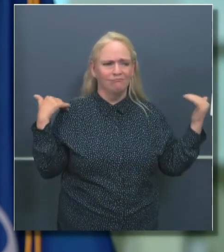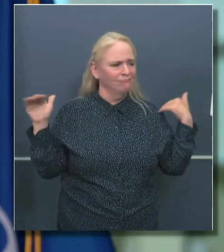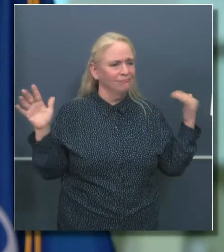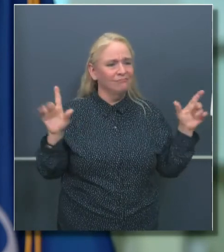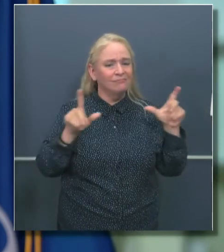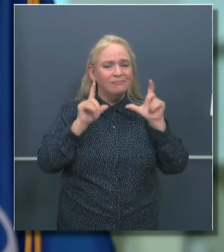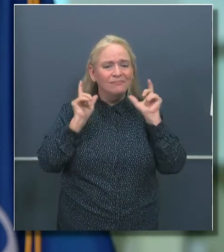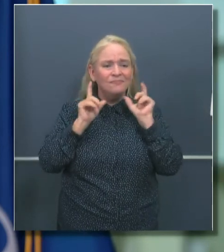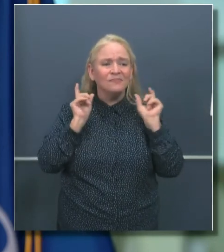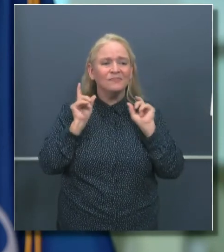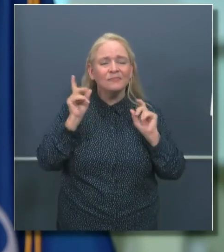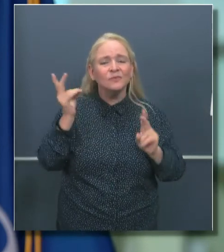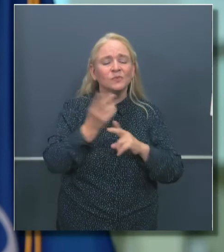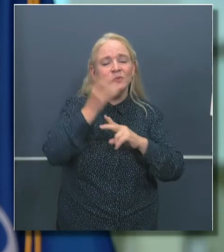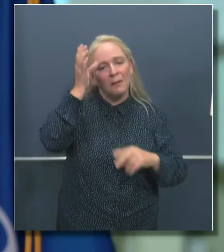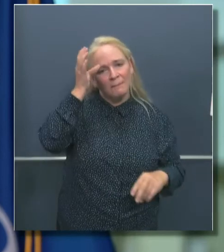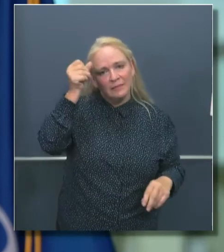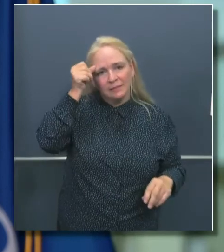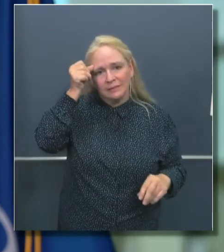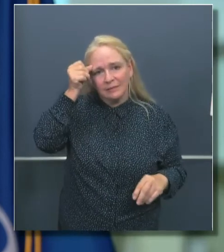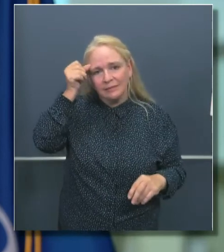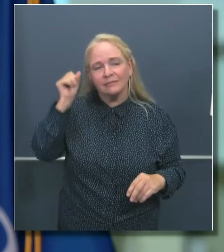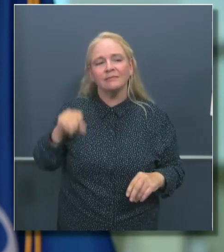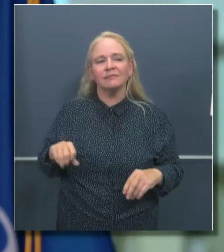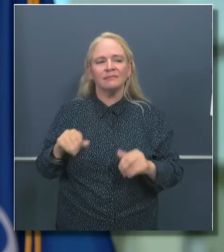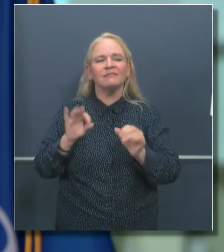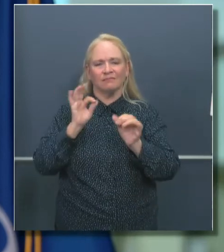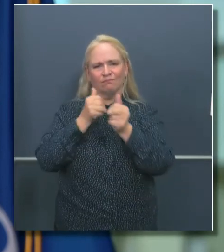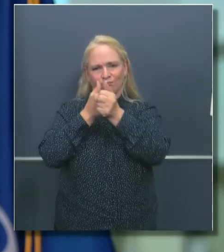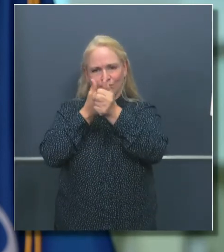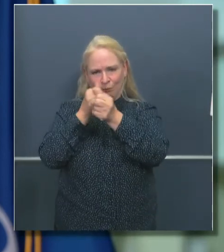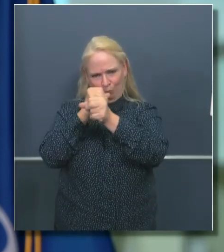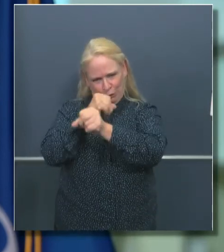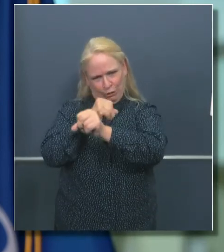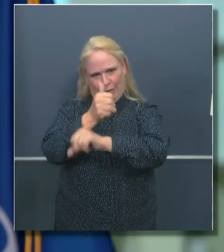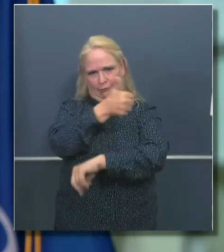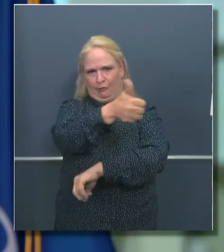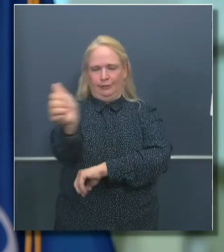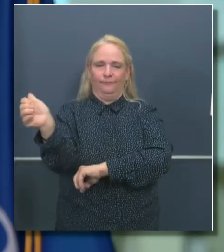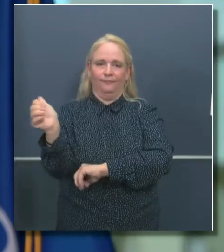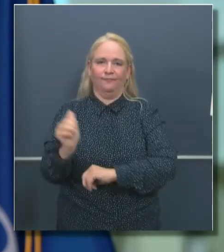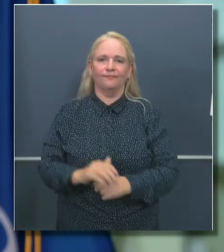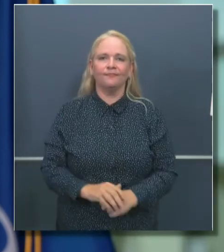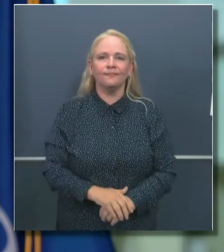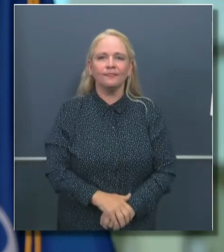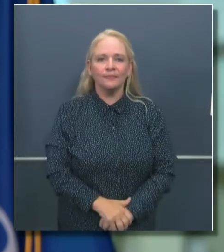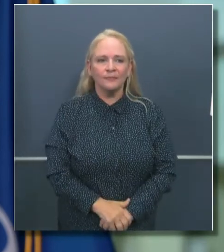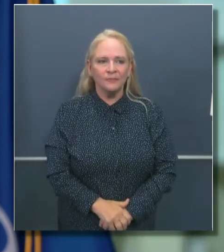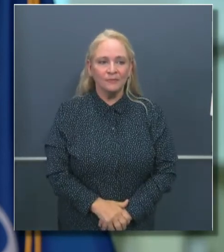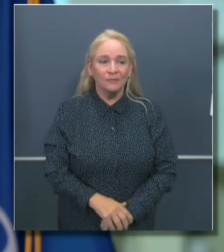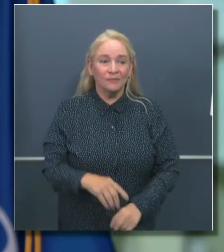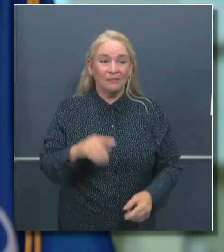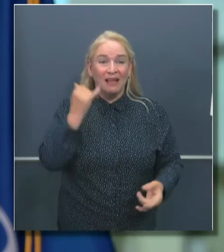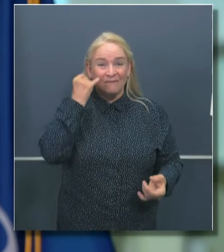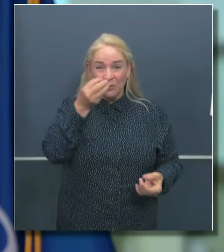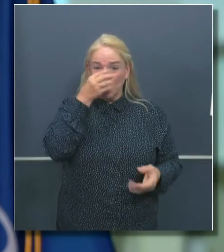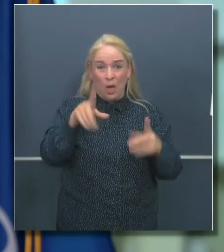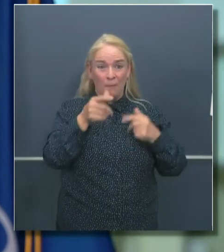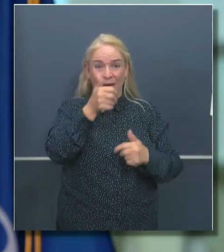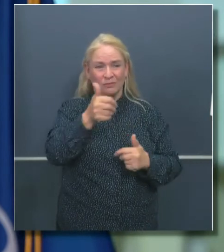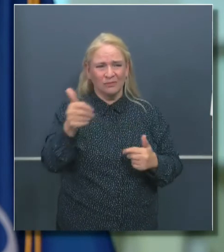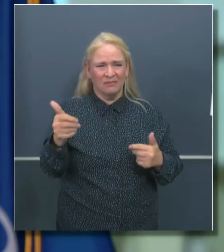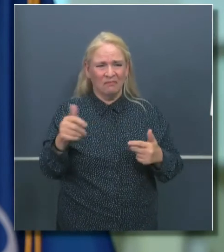to use their common sense to protect themselves. If for nothing else, consider yourself. But if you don't consider yourself, you feel like you're